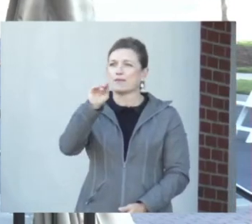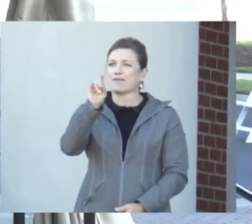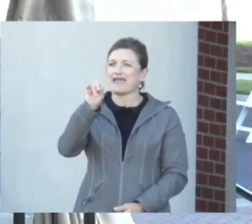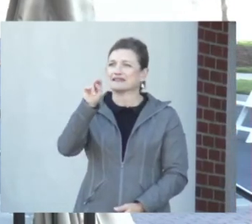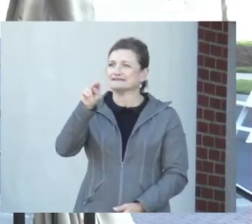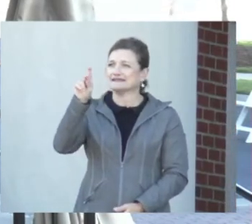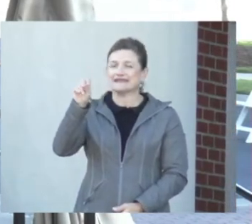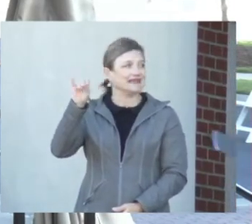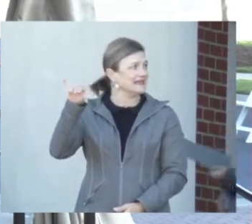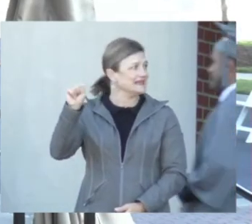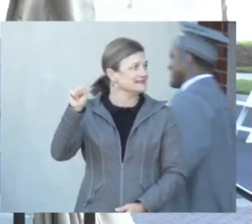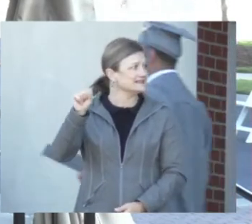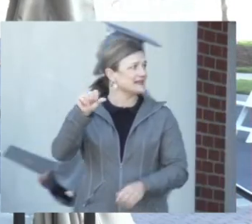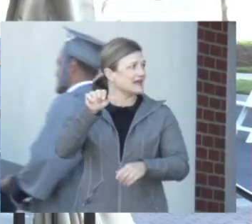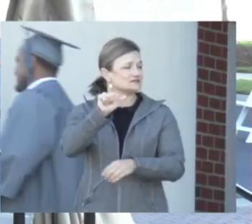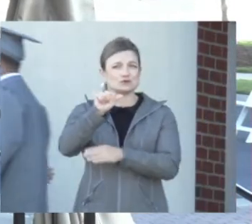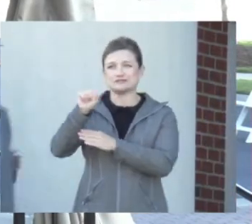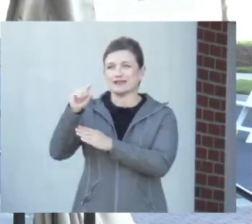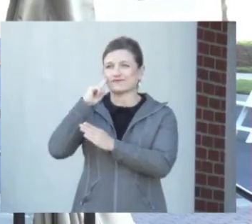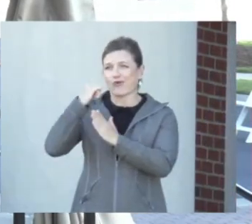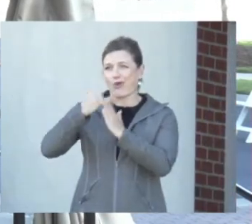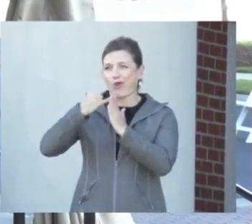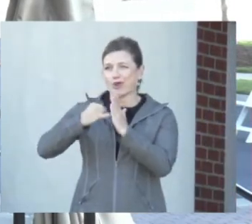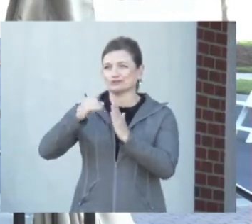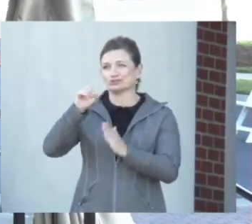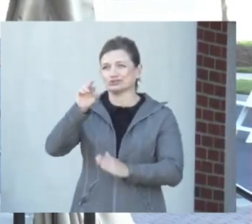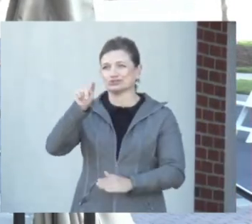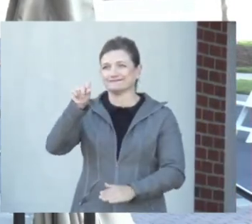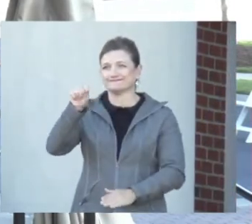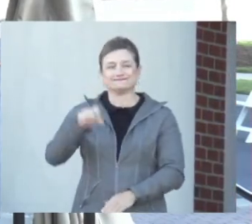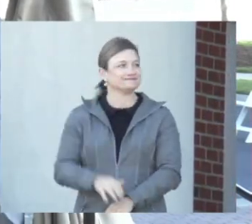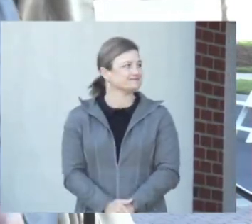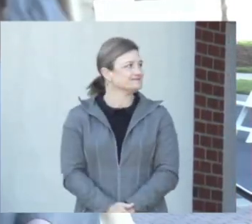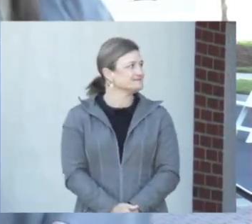Madison King, Associate in Arts.